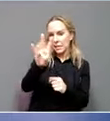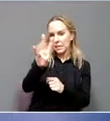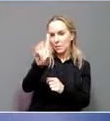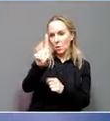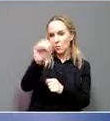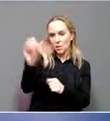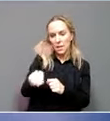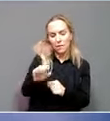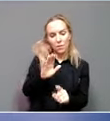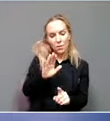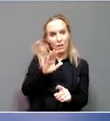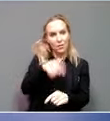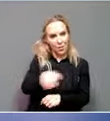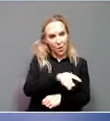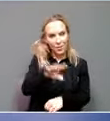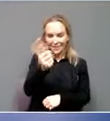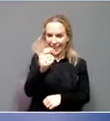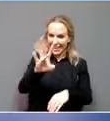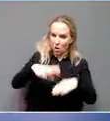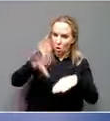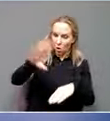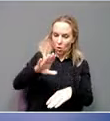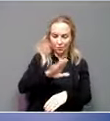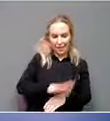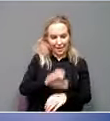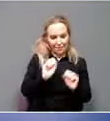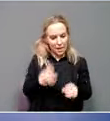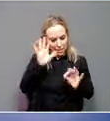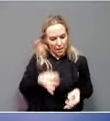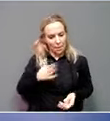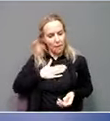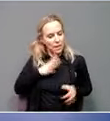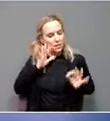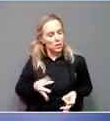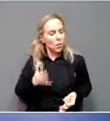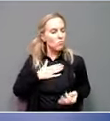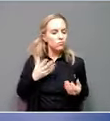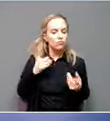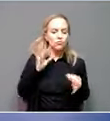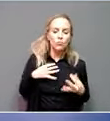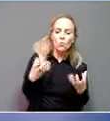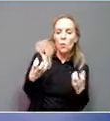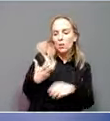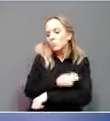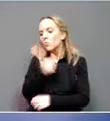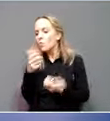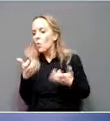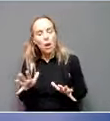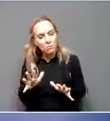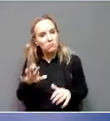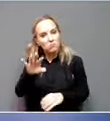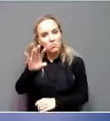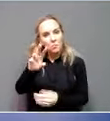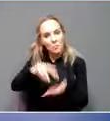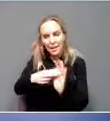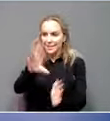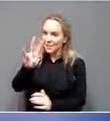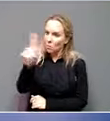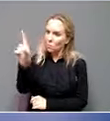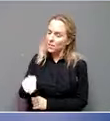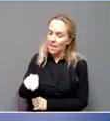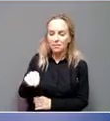control over their healthcare decisions have agreed that it is wise to get vaccinated, and our